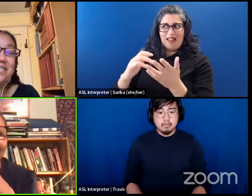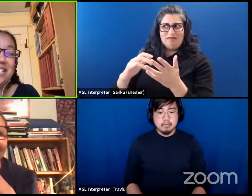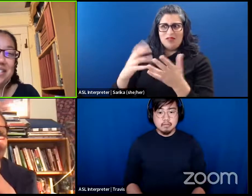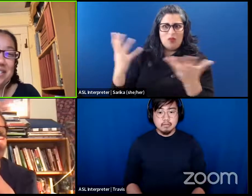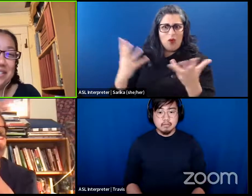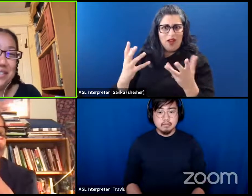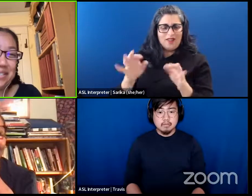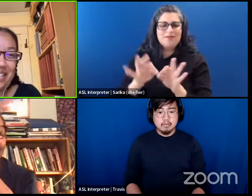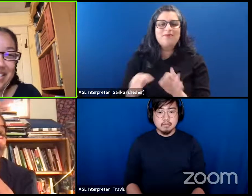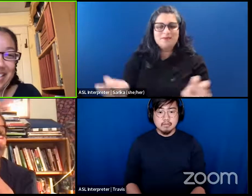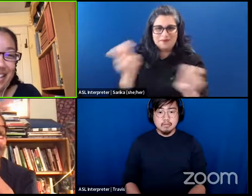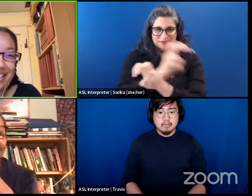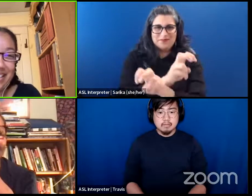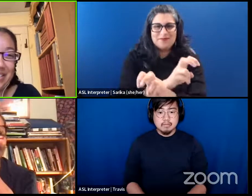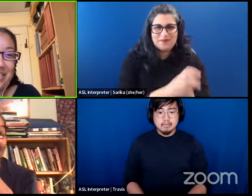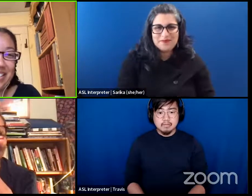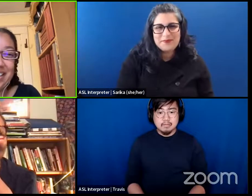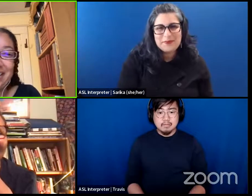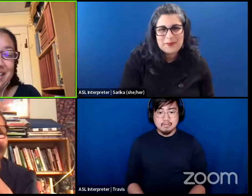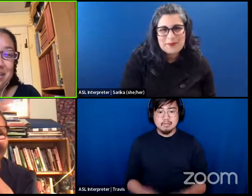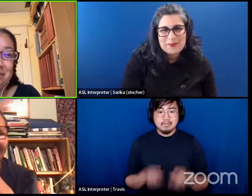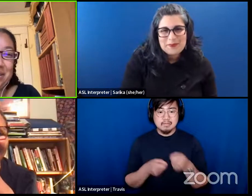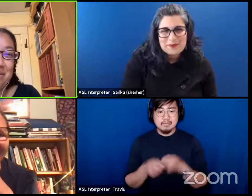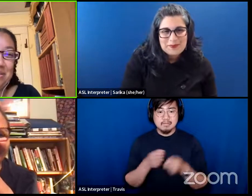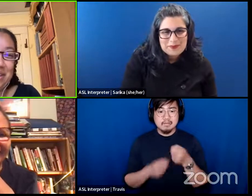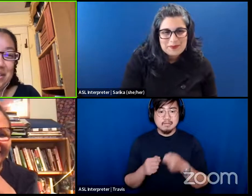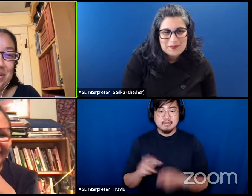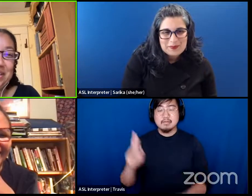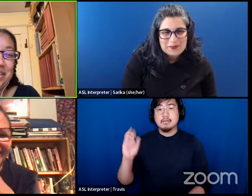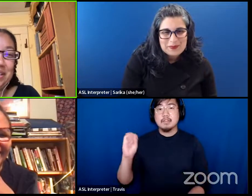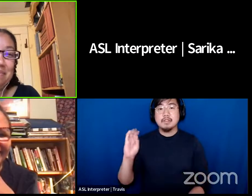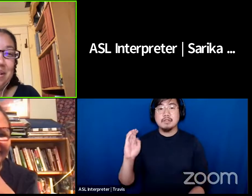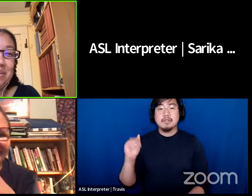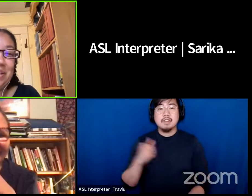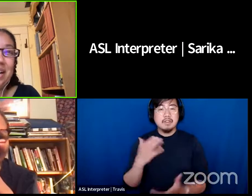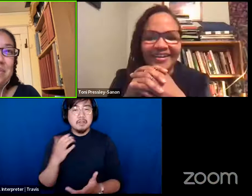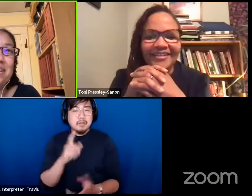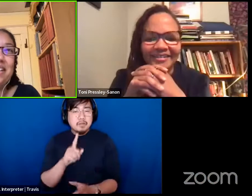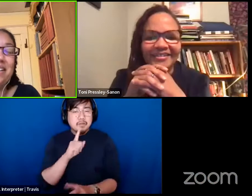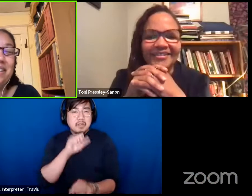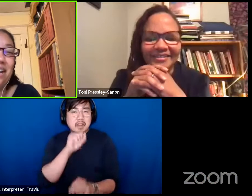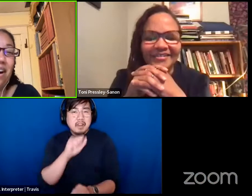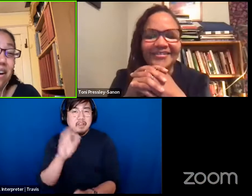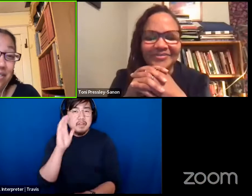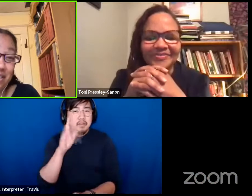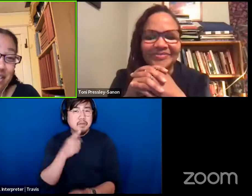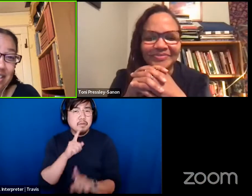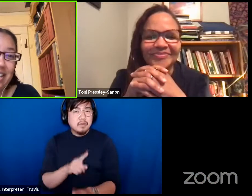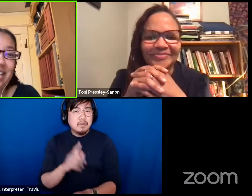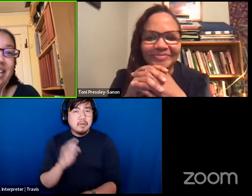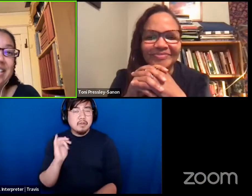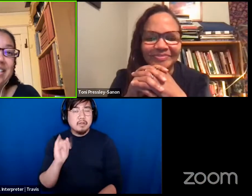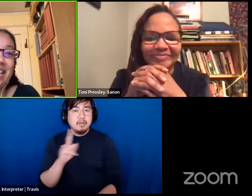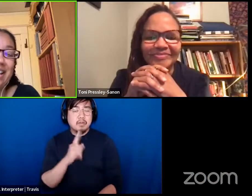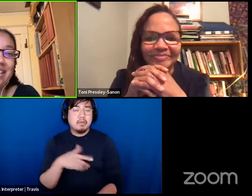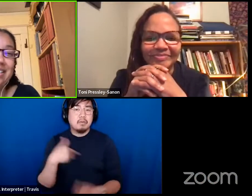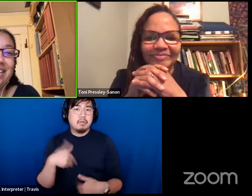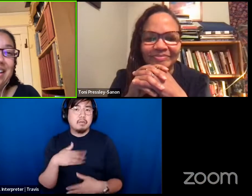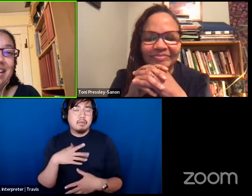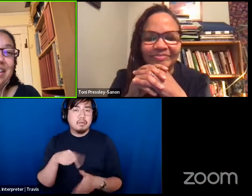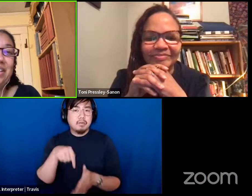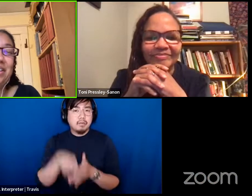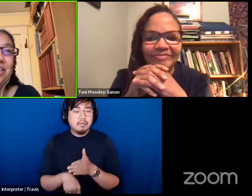I would love to hear your response to that too. I think that's a really profound question. But what I would offer is